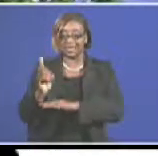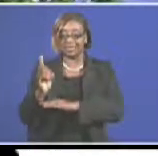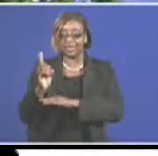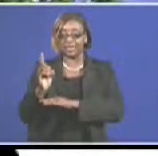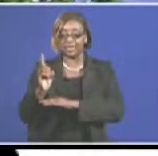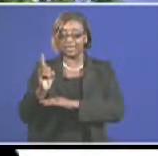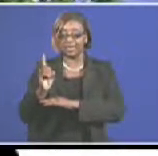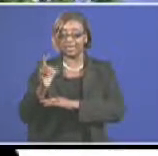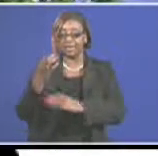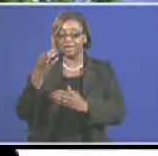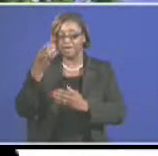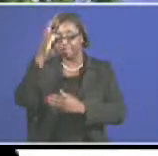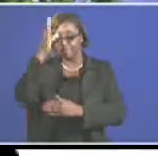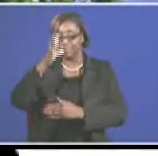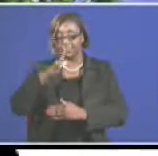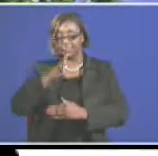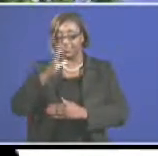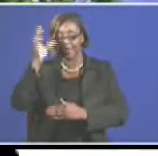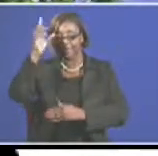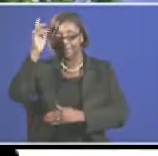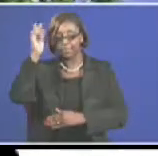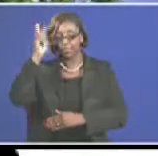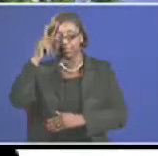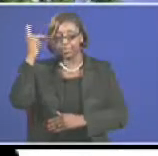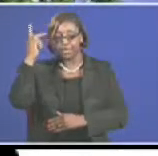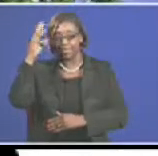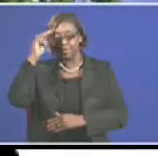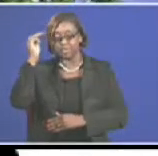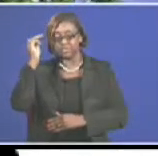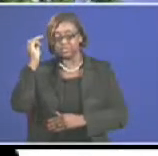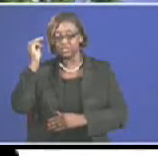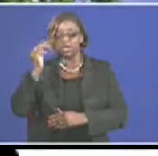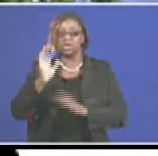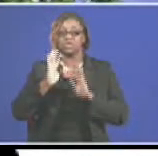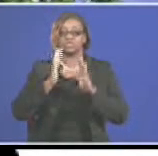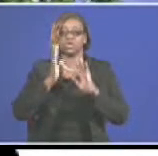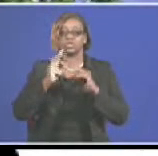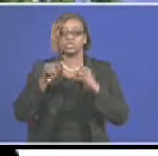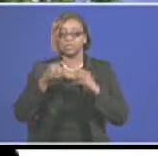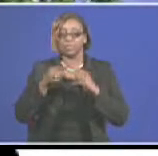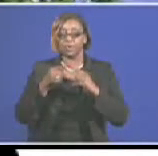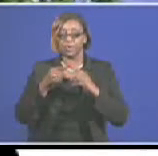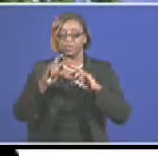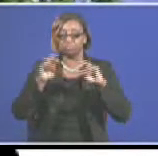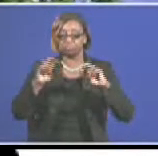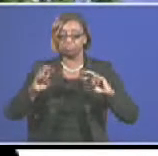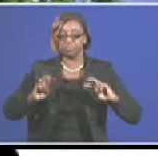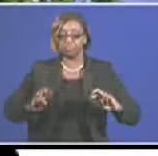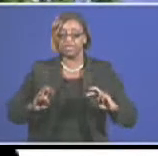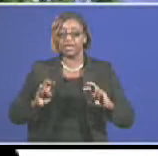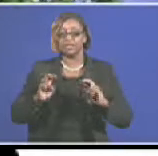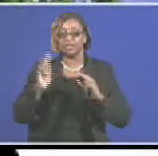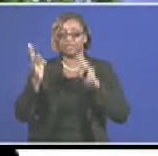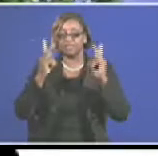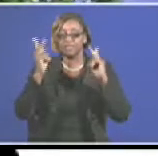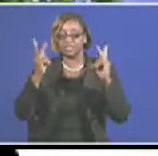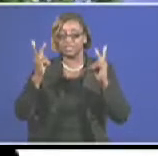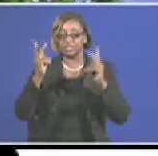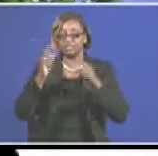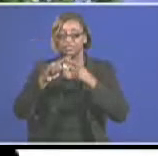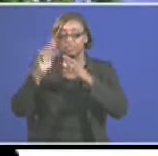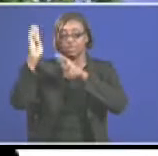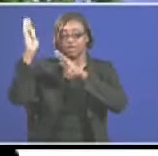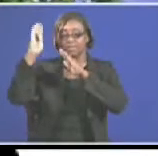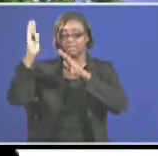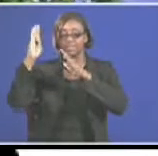Minister of Finance reacting to the International Monetary Fund and their positive assessment after their visit to the Bahamas this month.